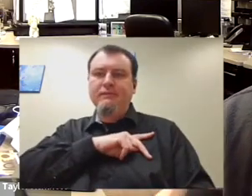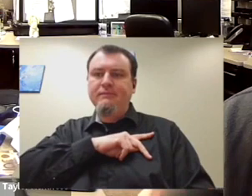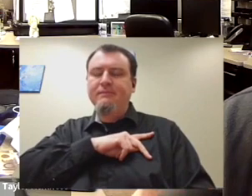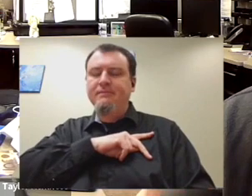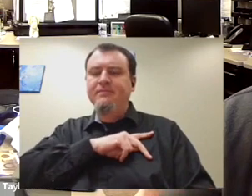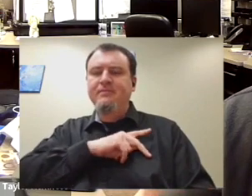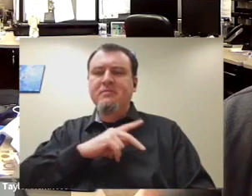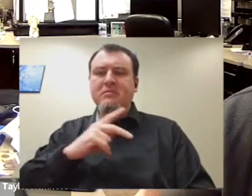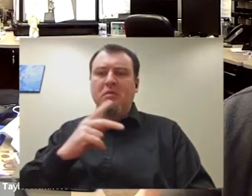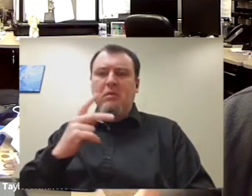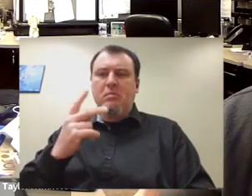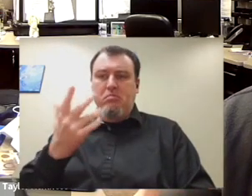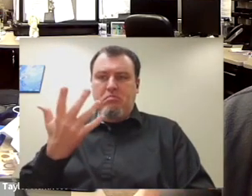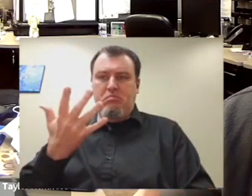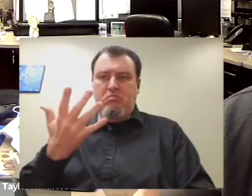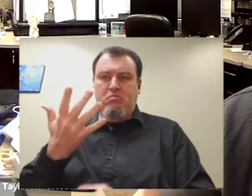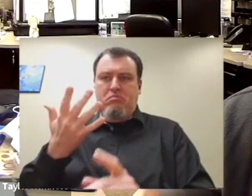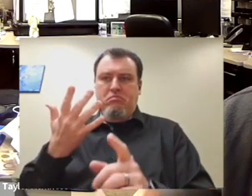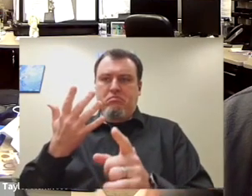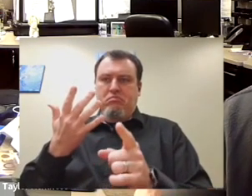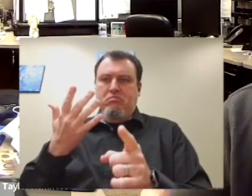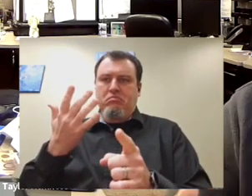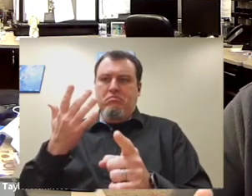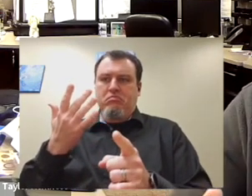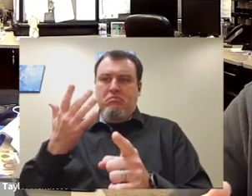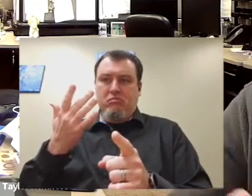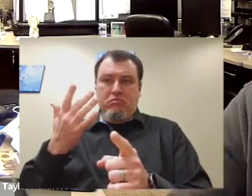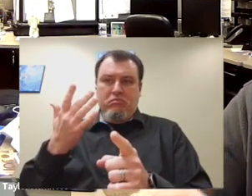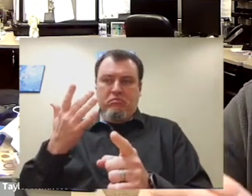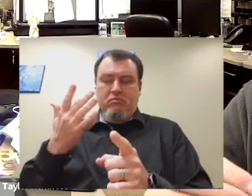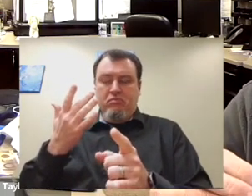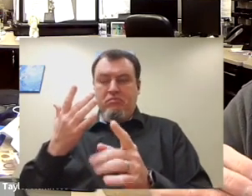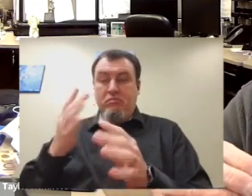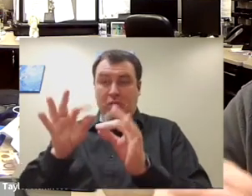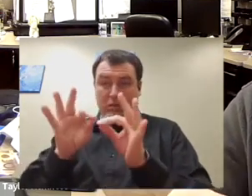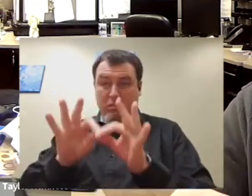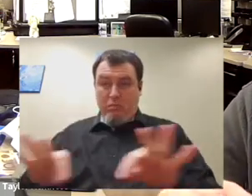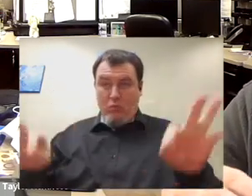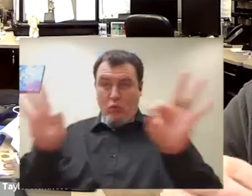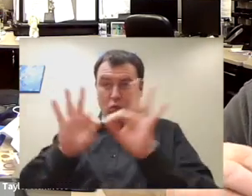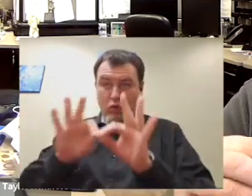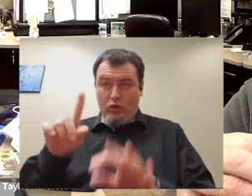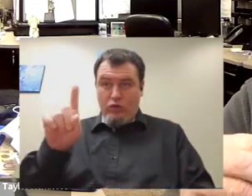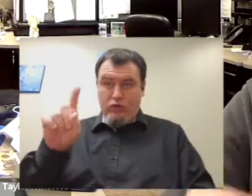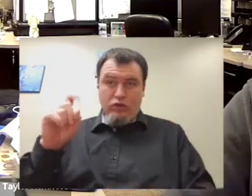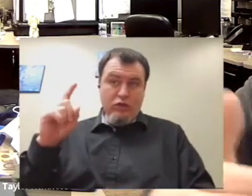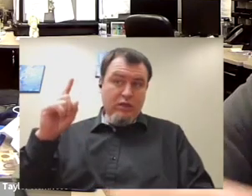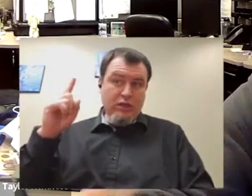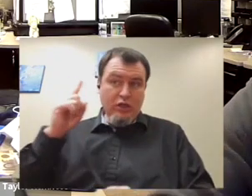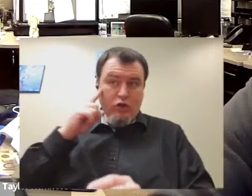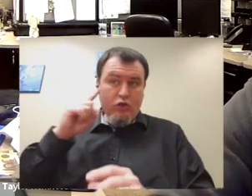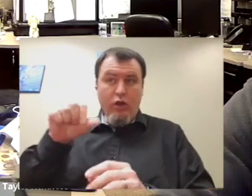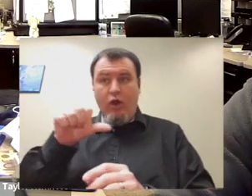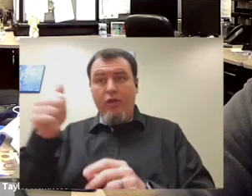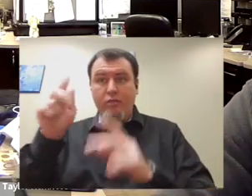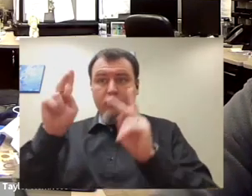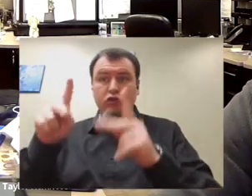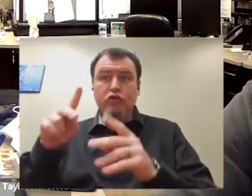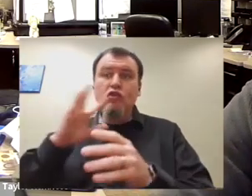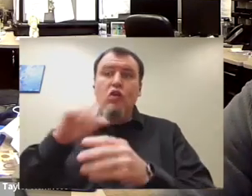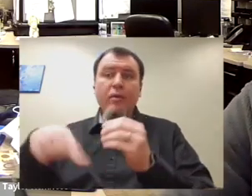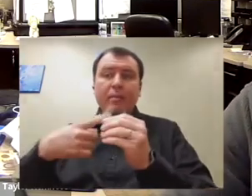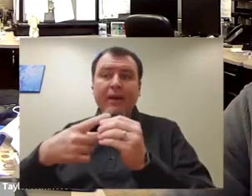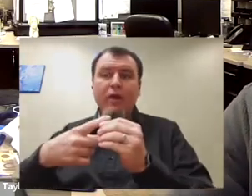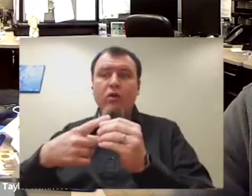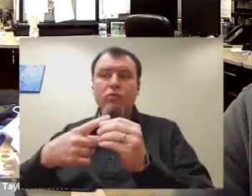How important is it in your mind to be able to hear someone else talk